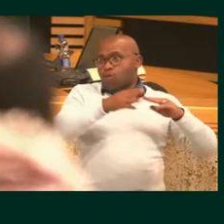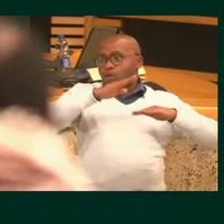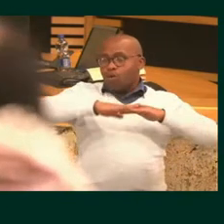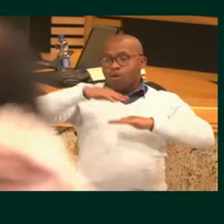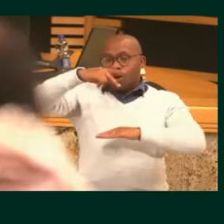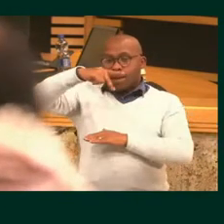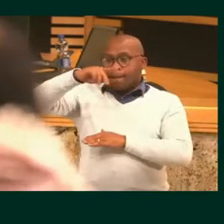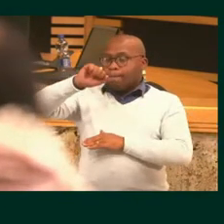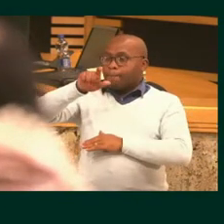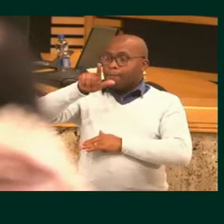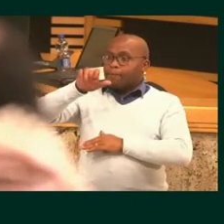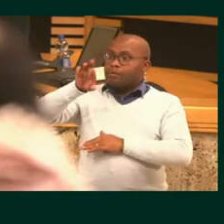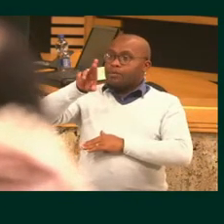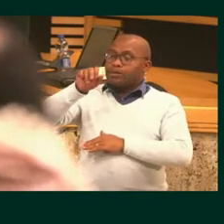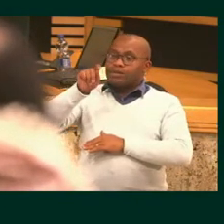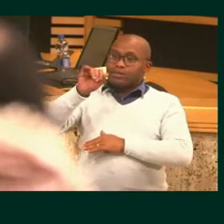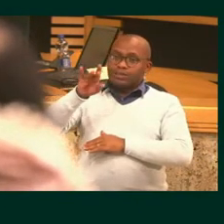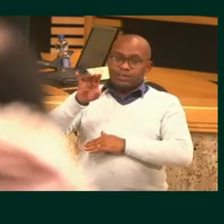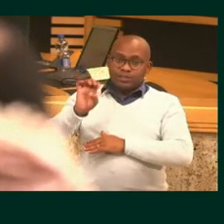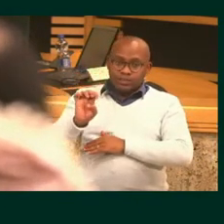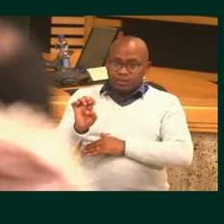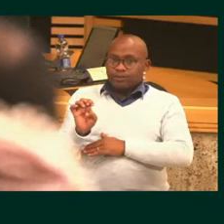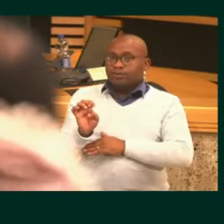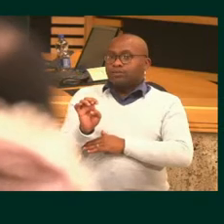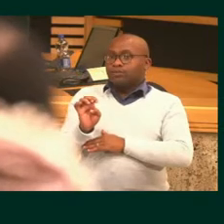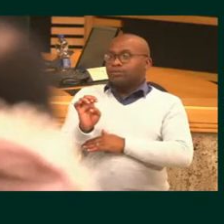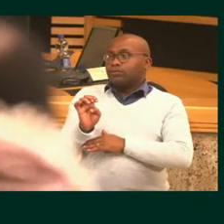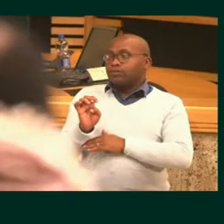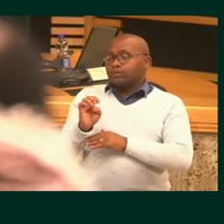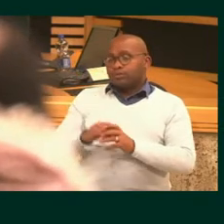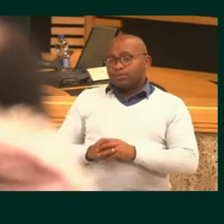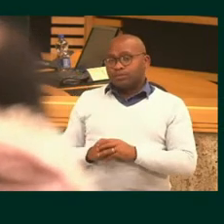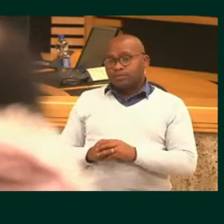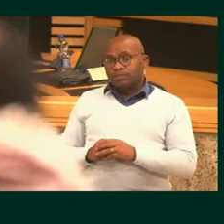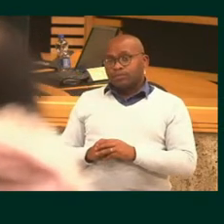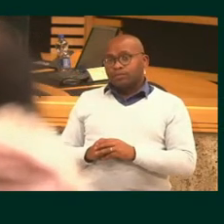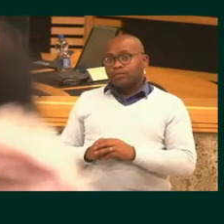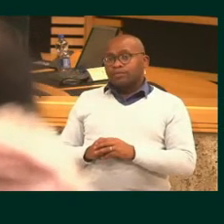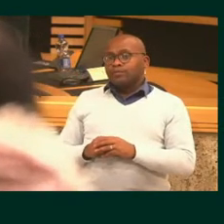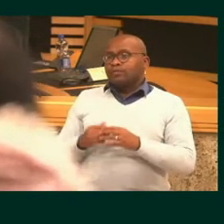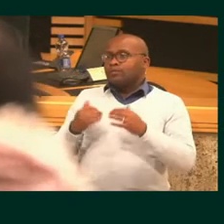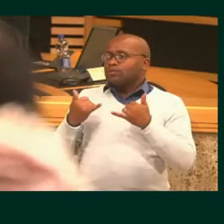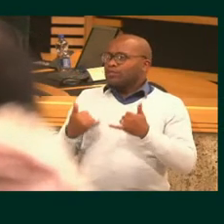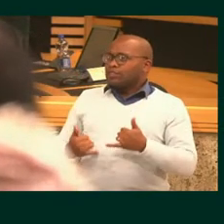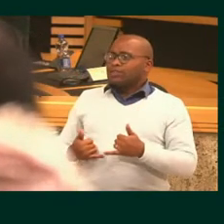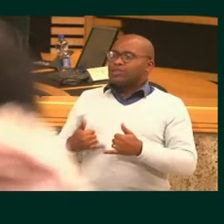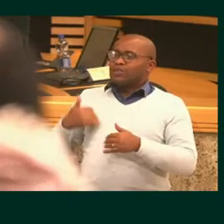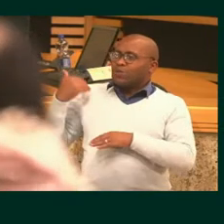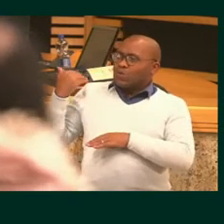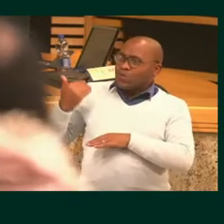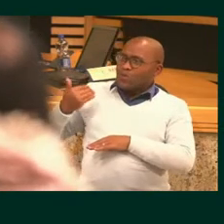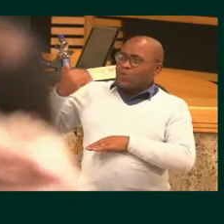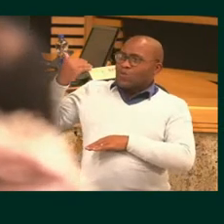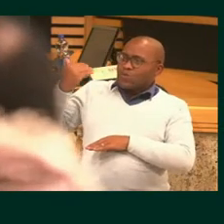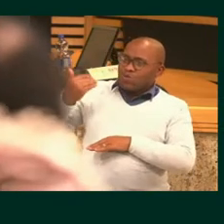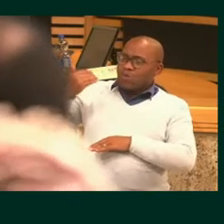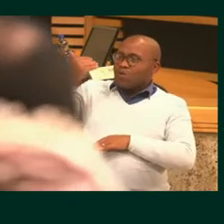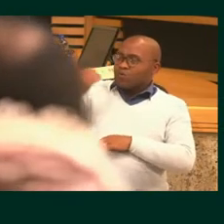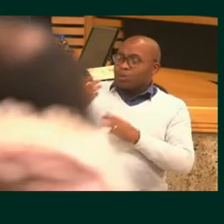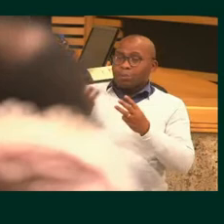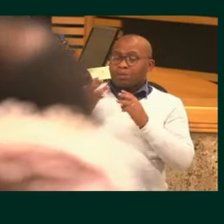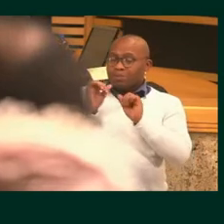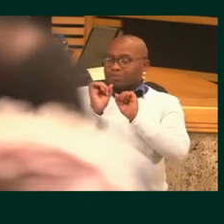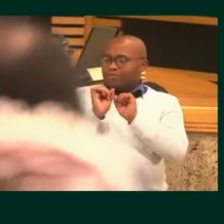sacred sites daily raids into palestin homes constant humilation and harassment of the entire